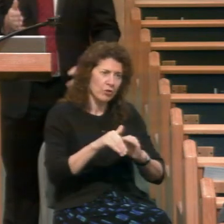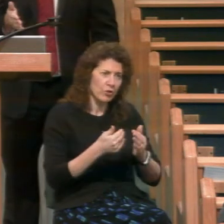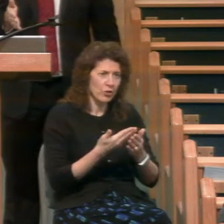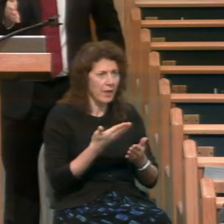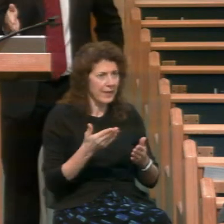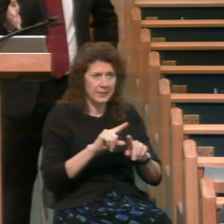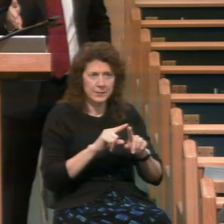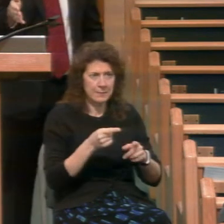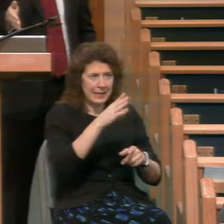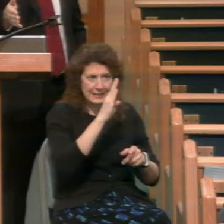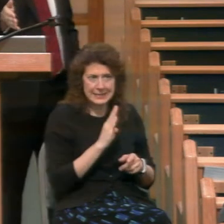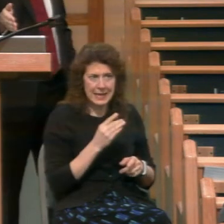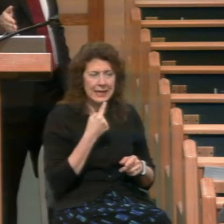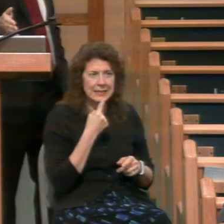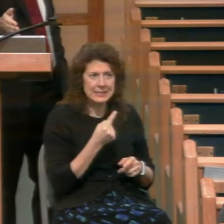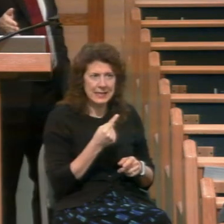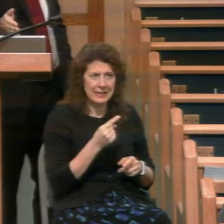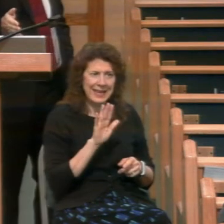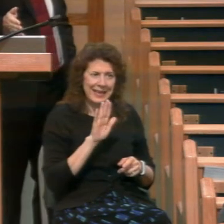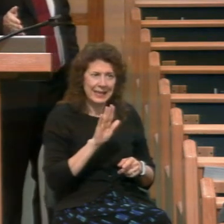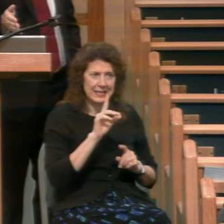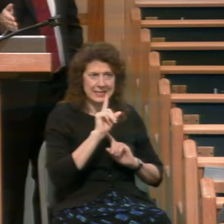What did God say about his commandment?